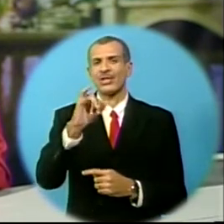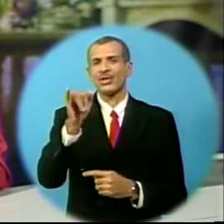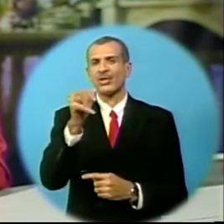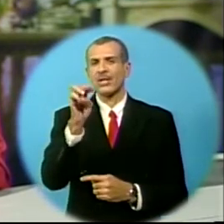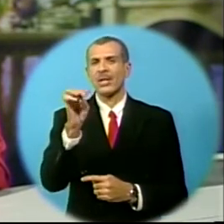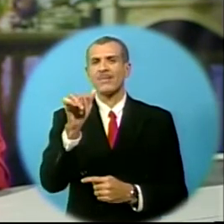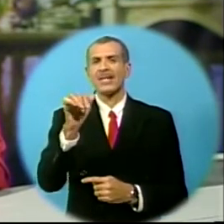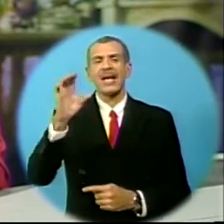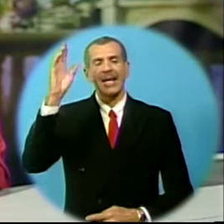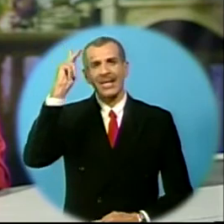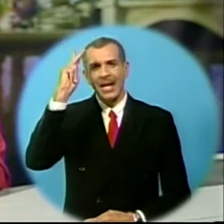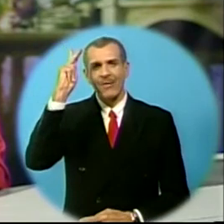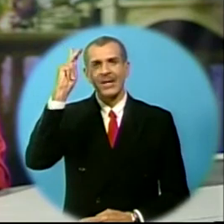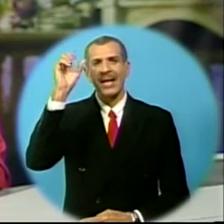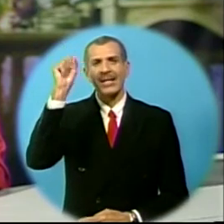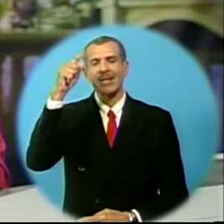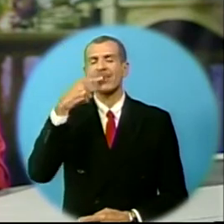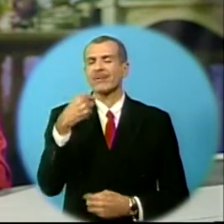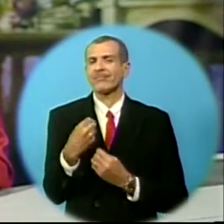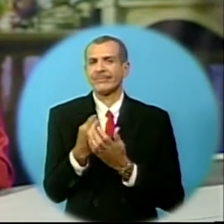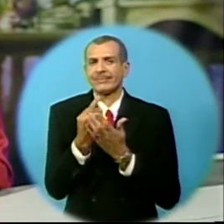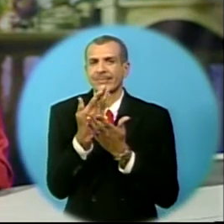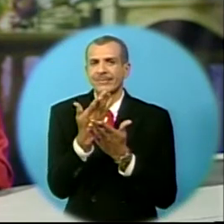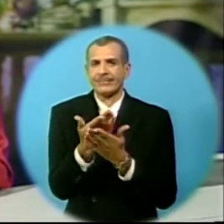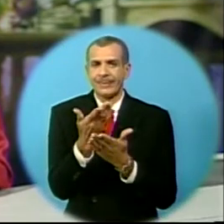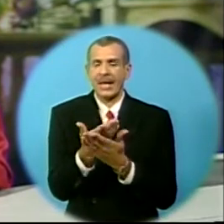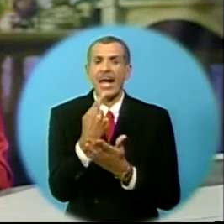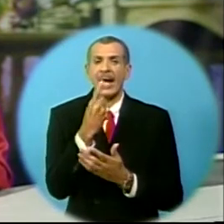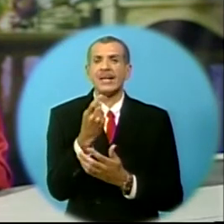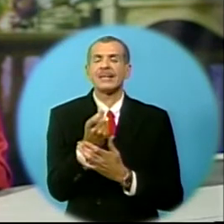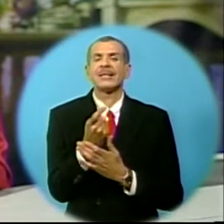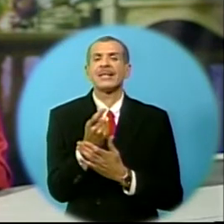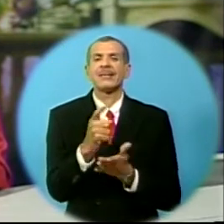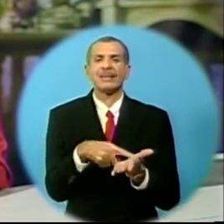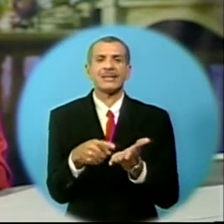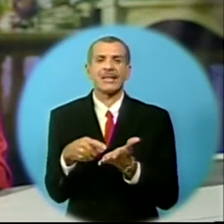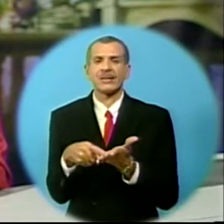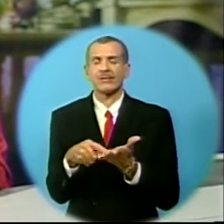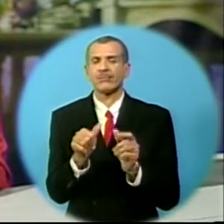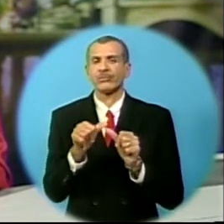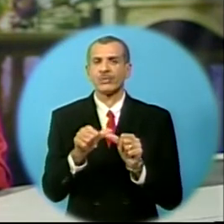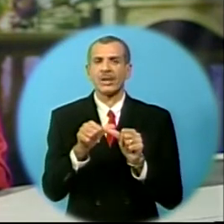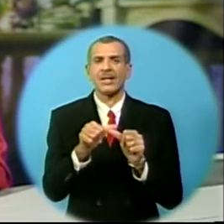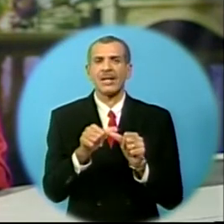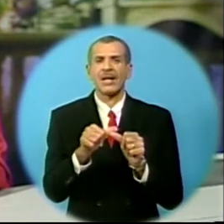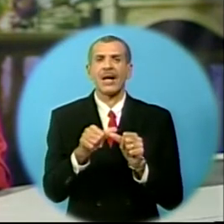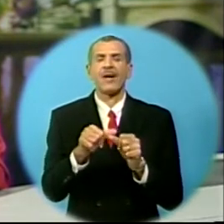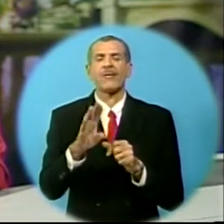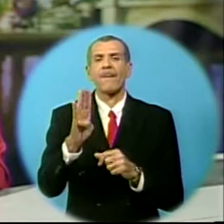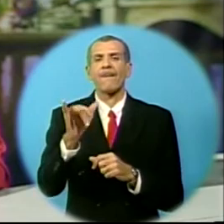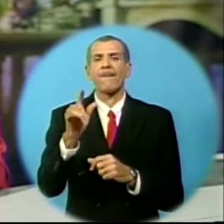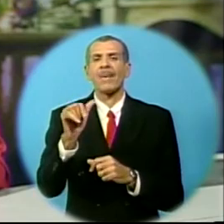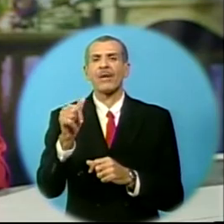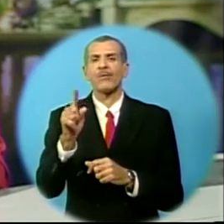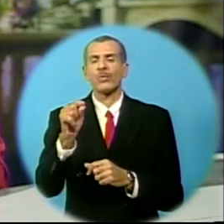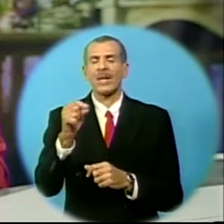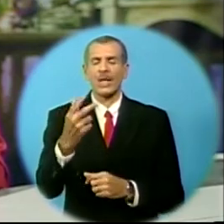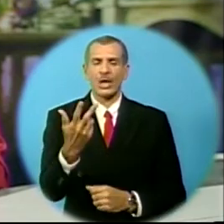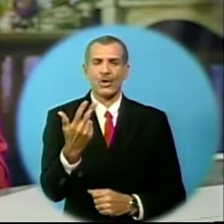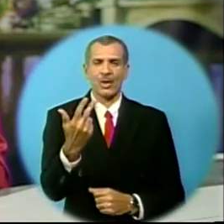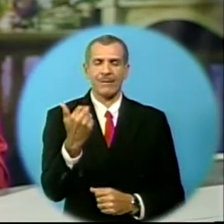Simmons provided some insight into the proposal as debate continued on the Economic Partnership Agreement Bill 2013.